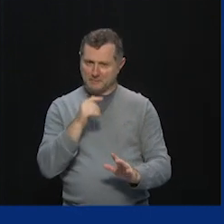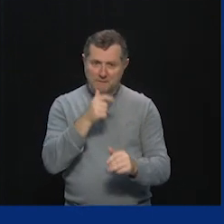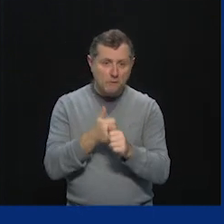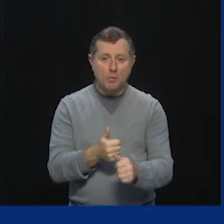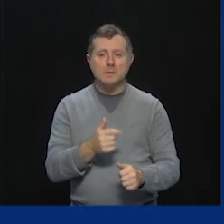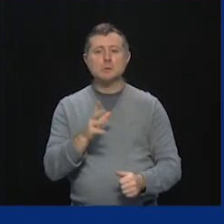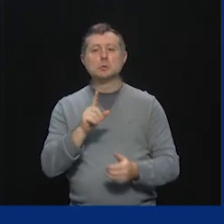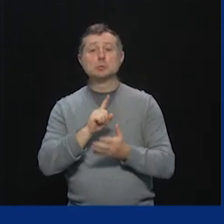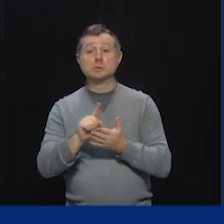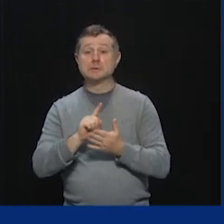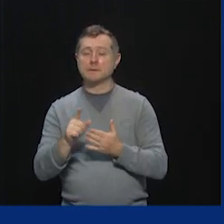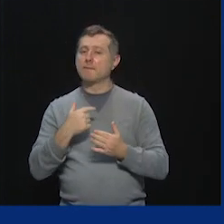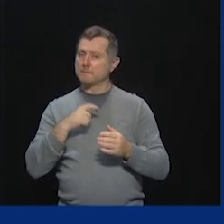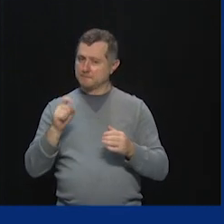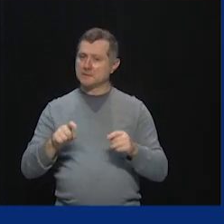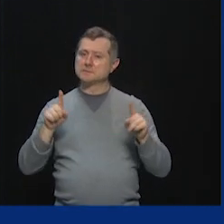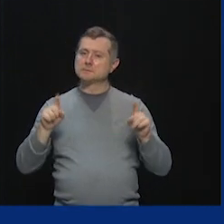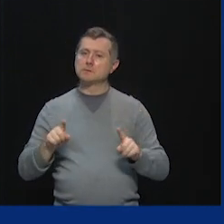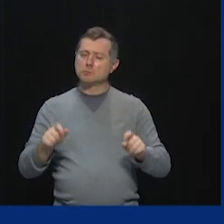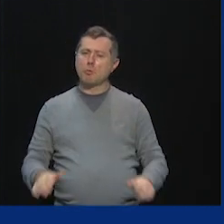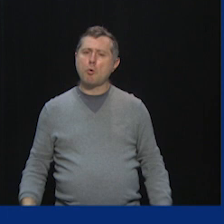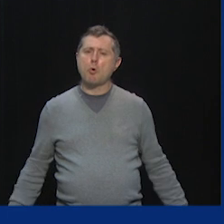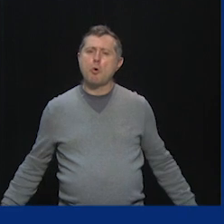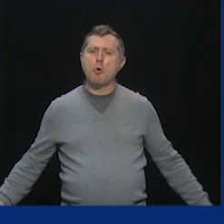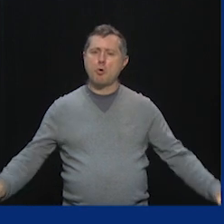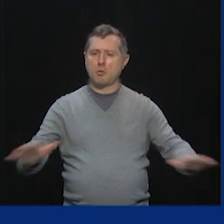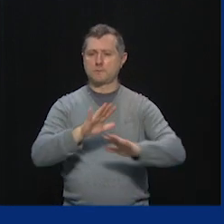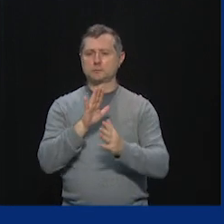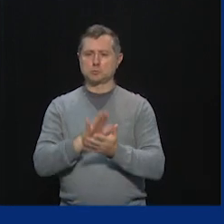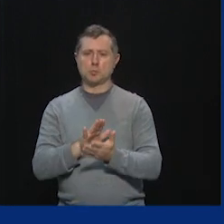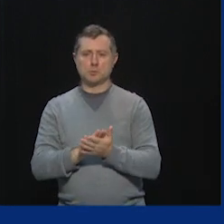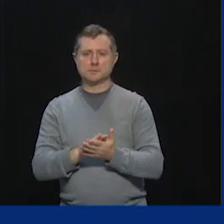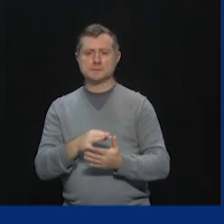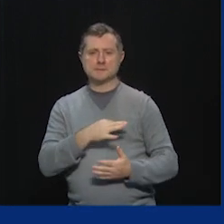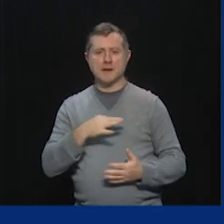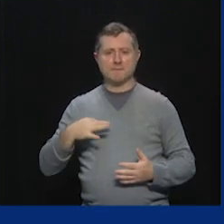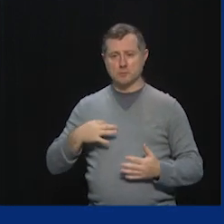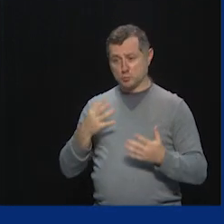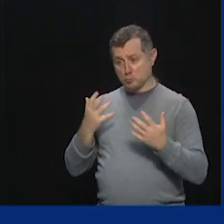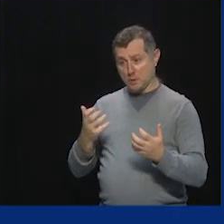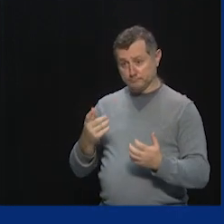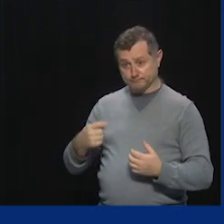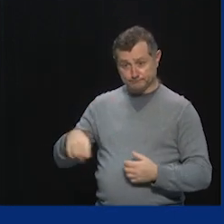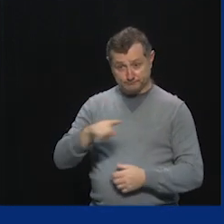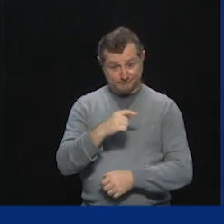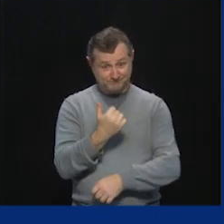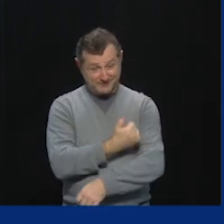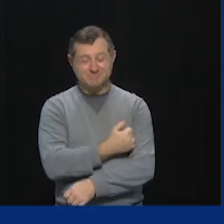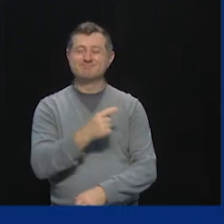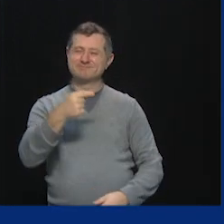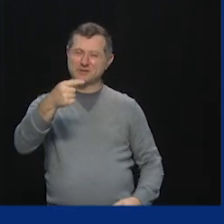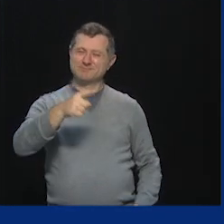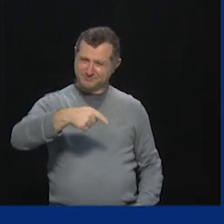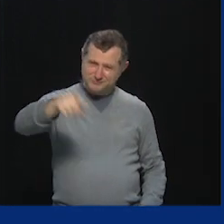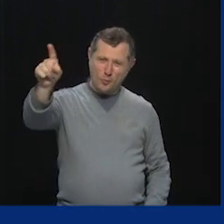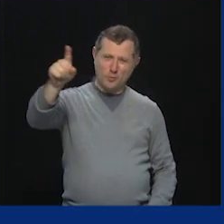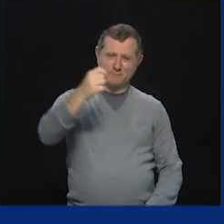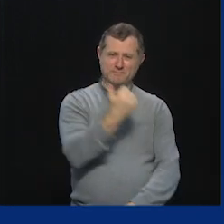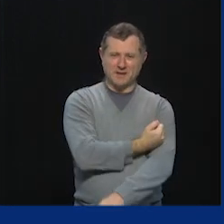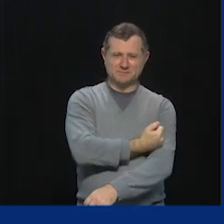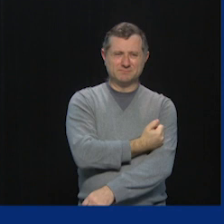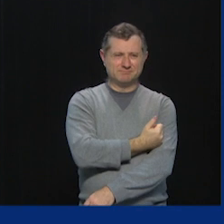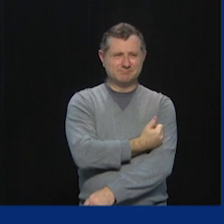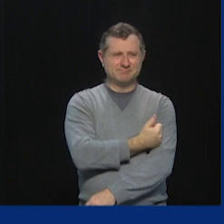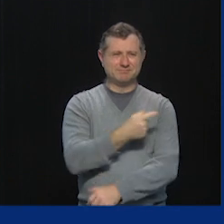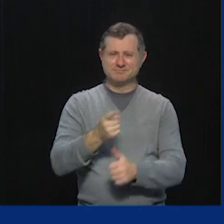all school personnel. We want school personnel vaccinated. That is my number one priority. As an option, we'll